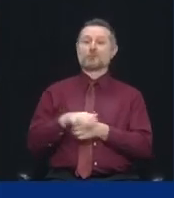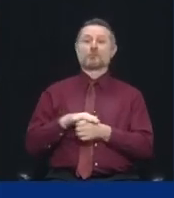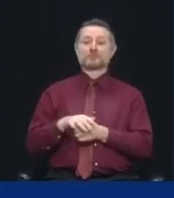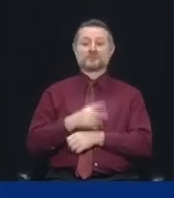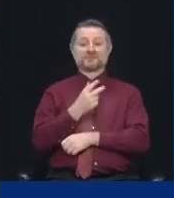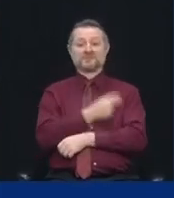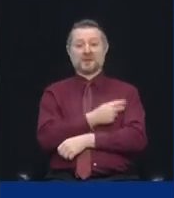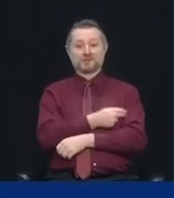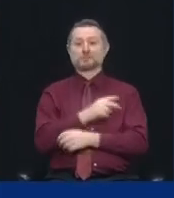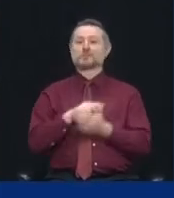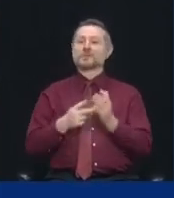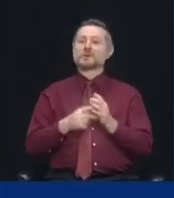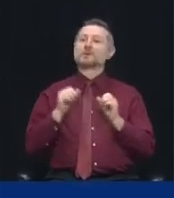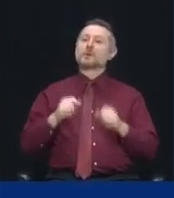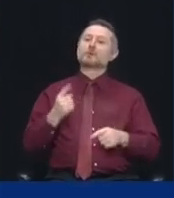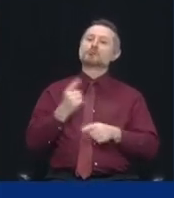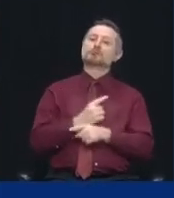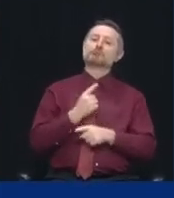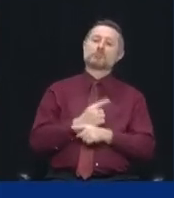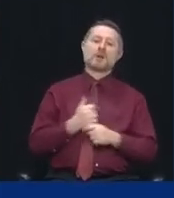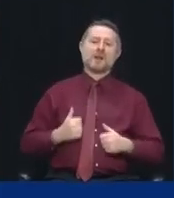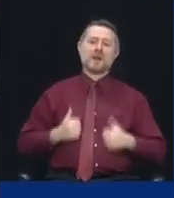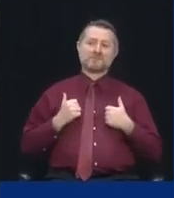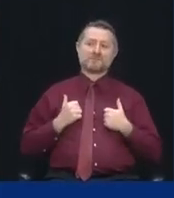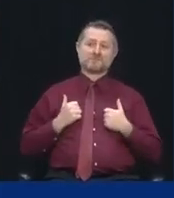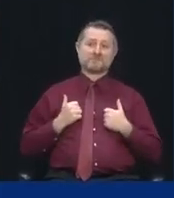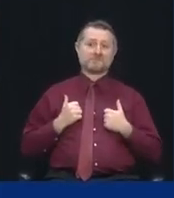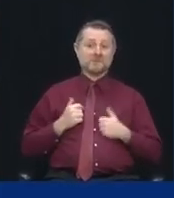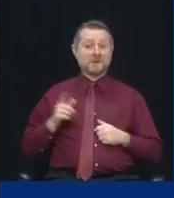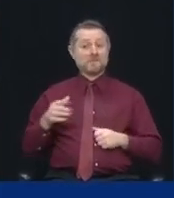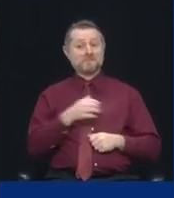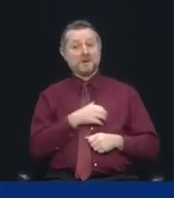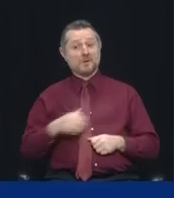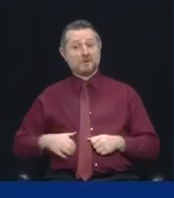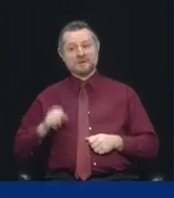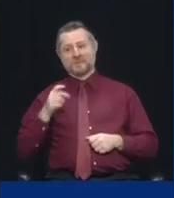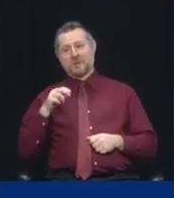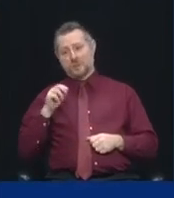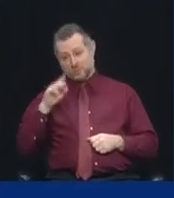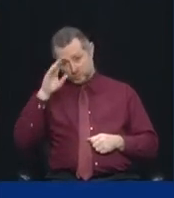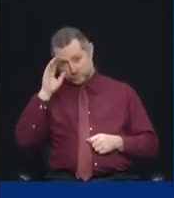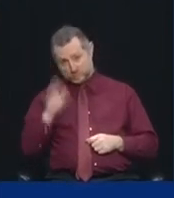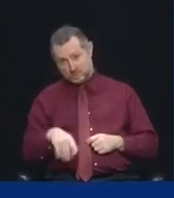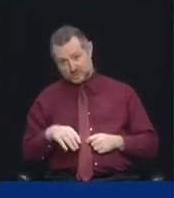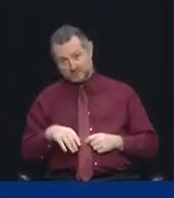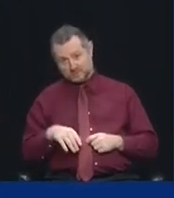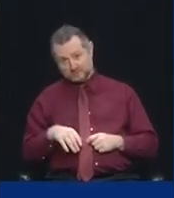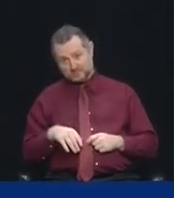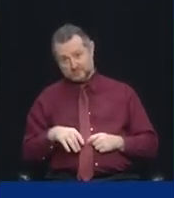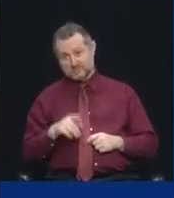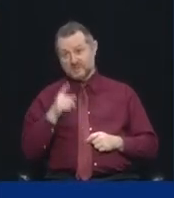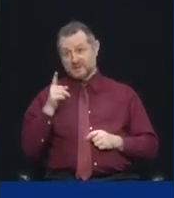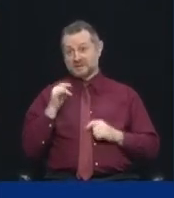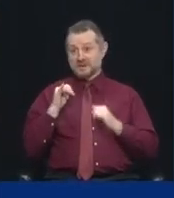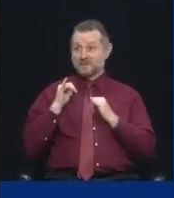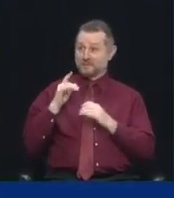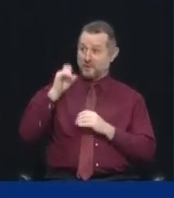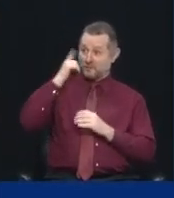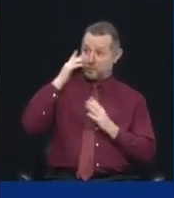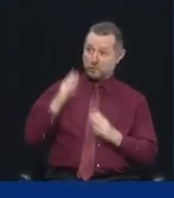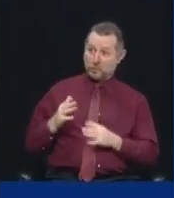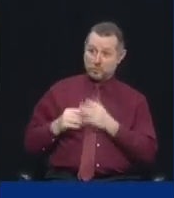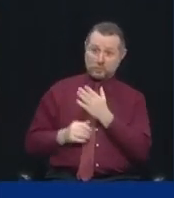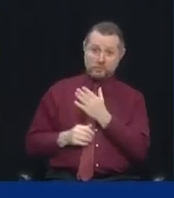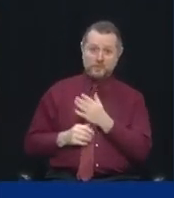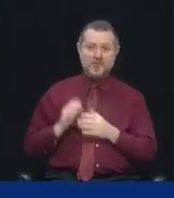to life as normal. Mayor Spano just said, you know, I know, like the governor, we're from